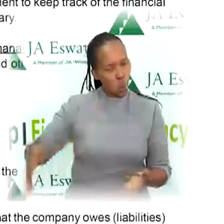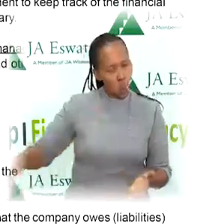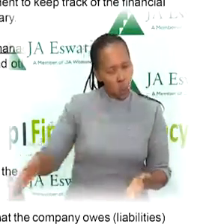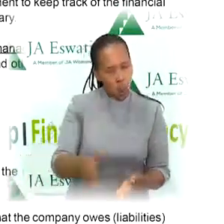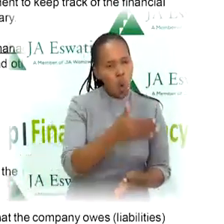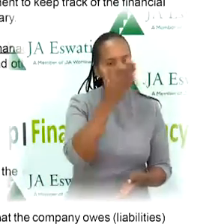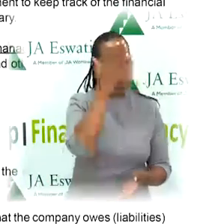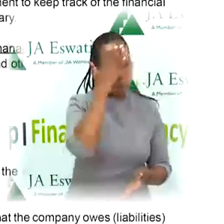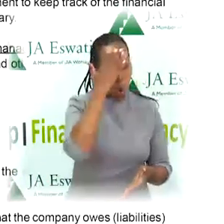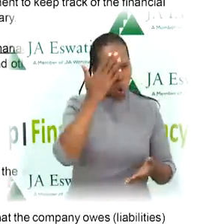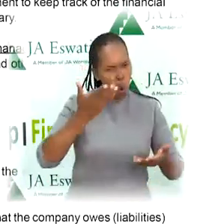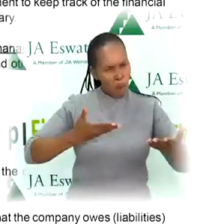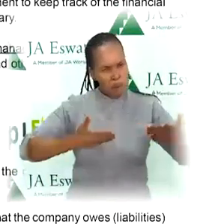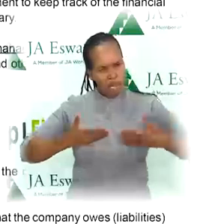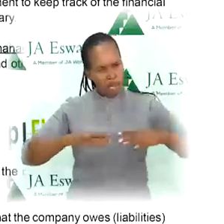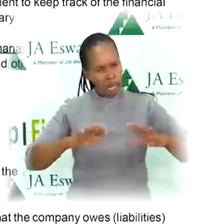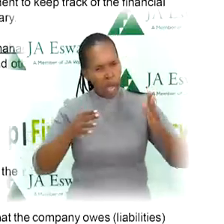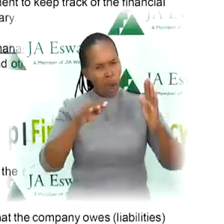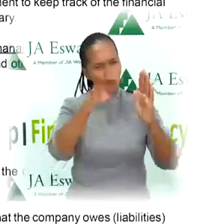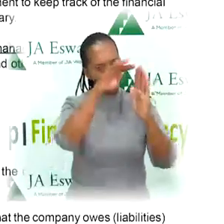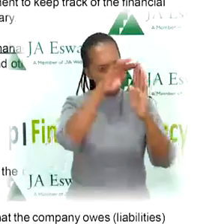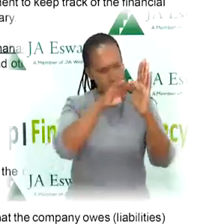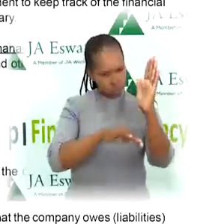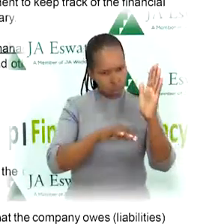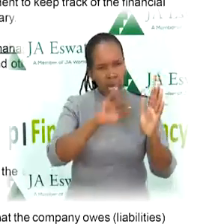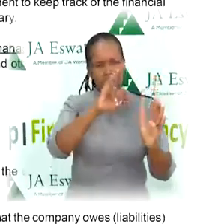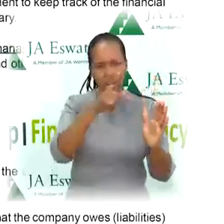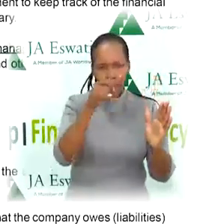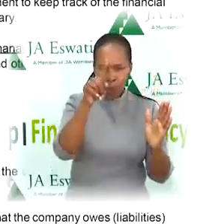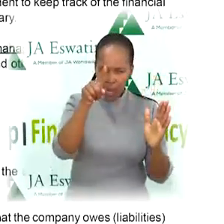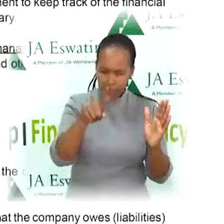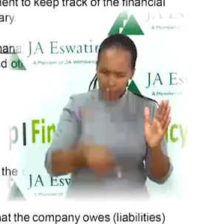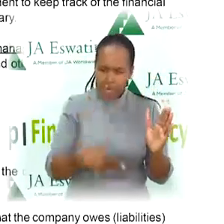up to December, if that is how the cycle our financial year goes.